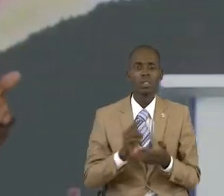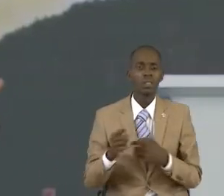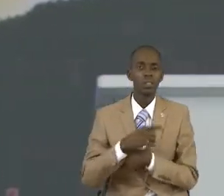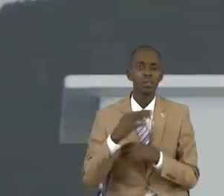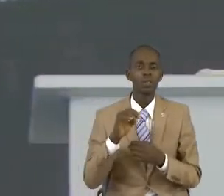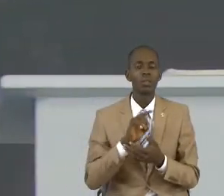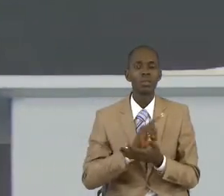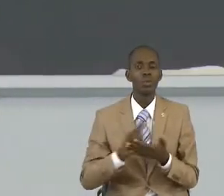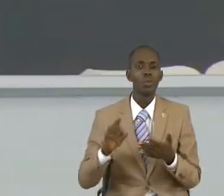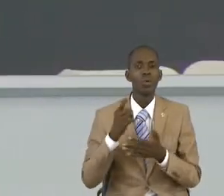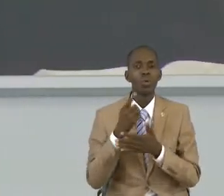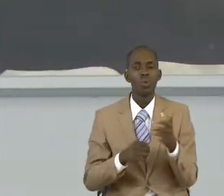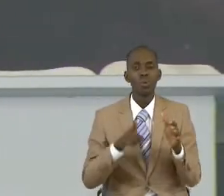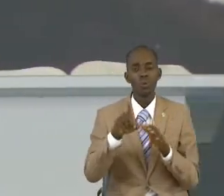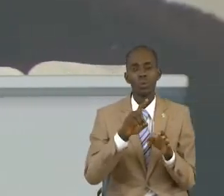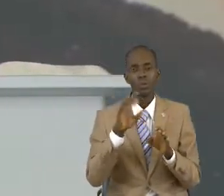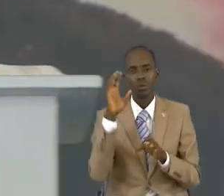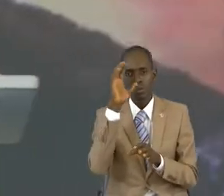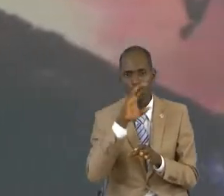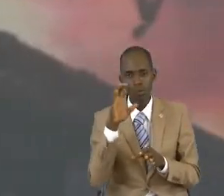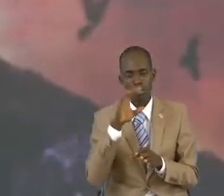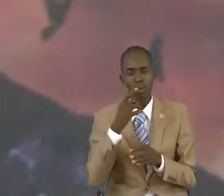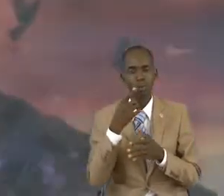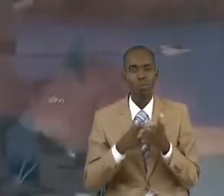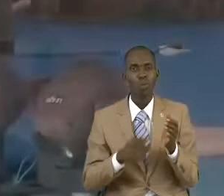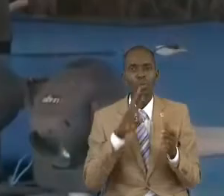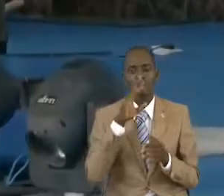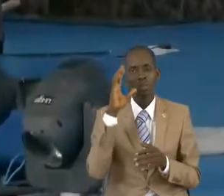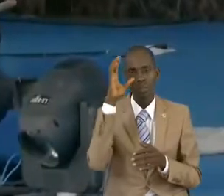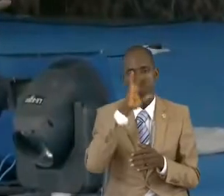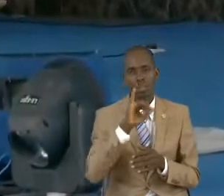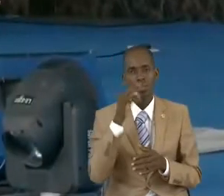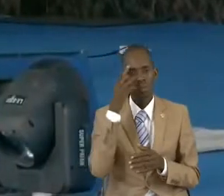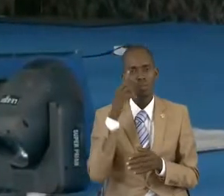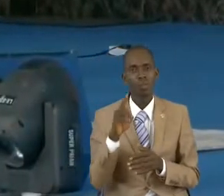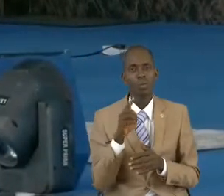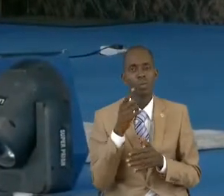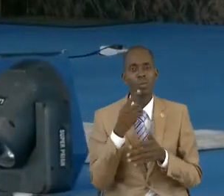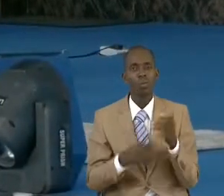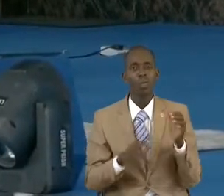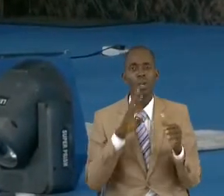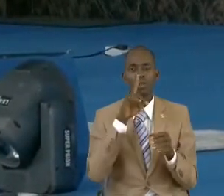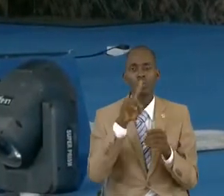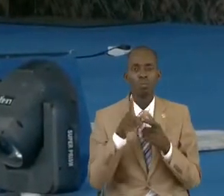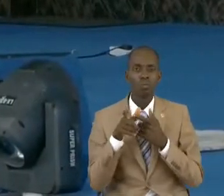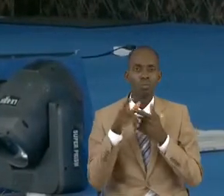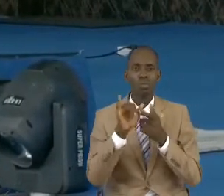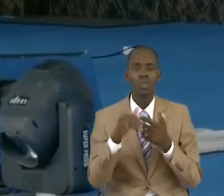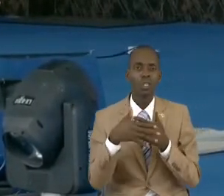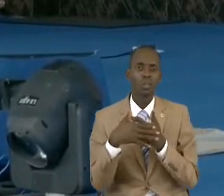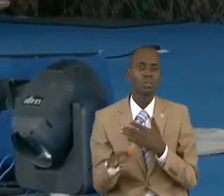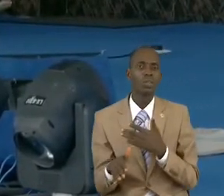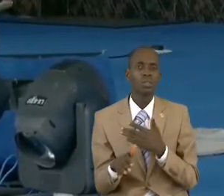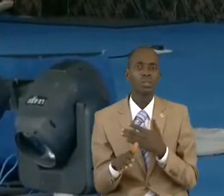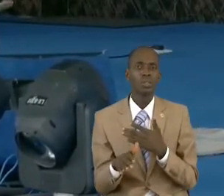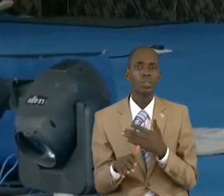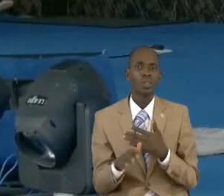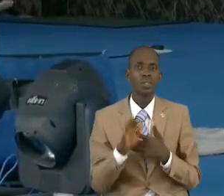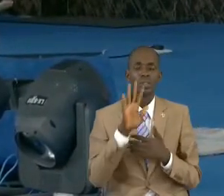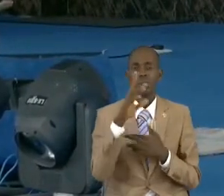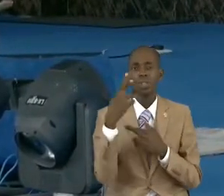pursue? What do you seek? What do you run after? Your